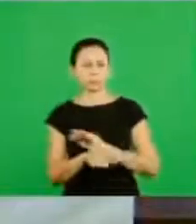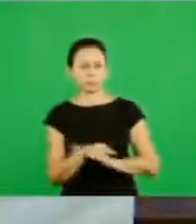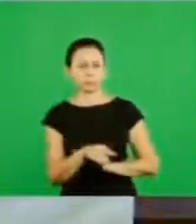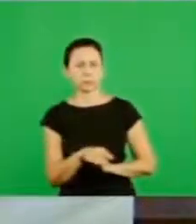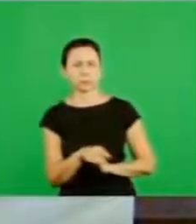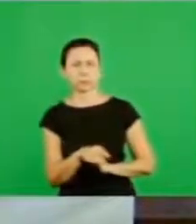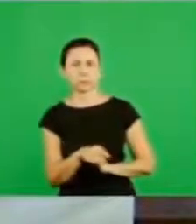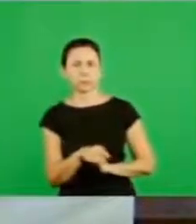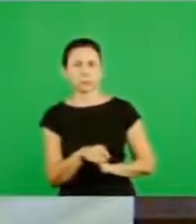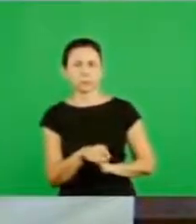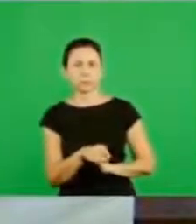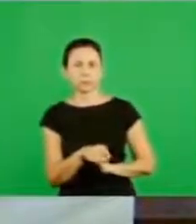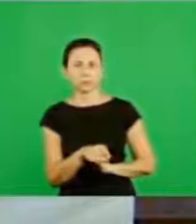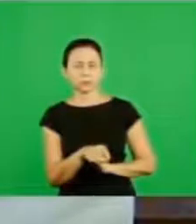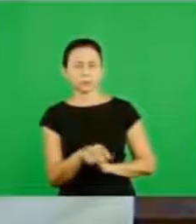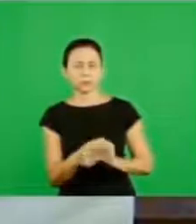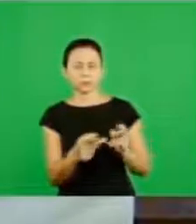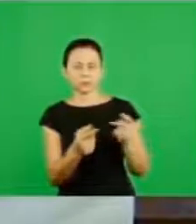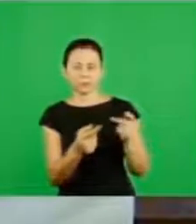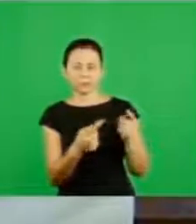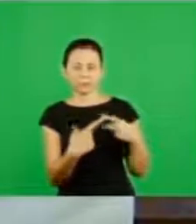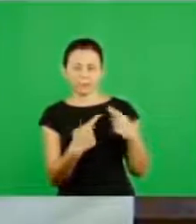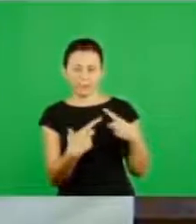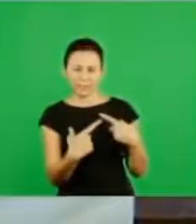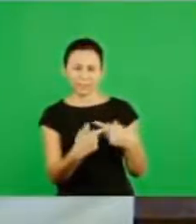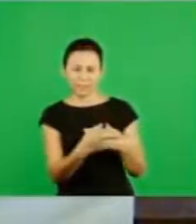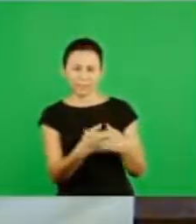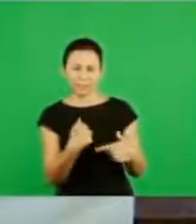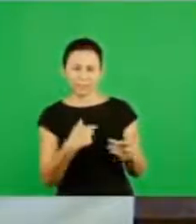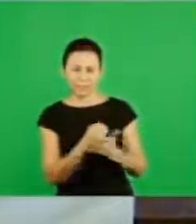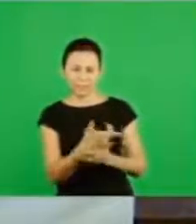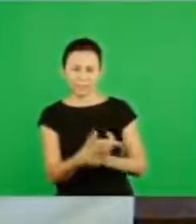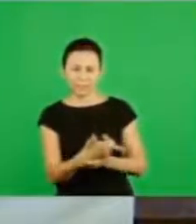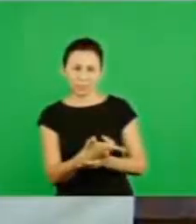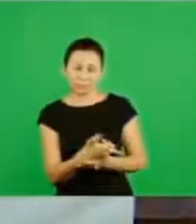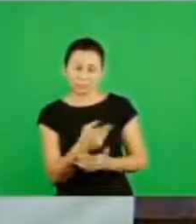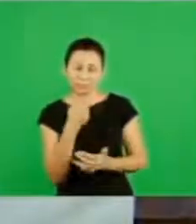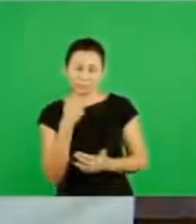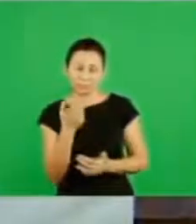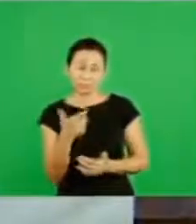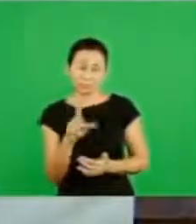in his hand. And they asked, he's like,